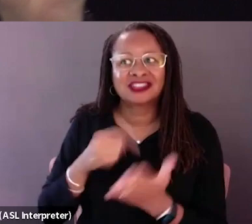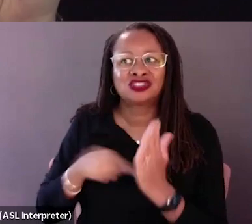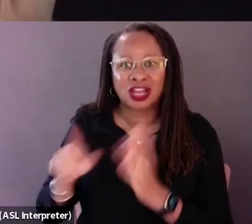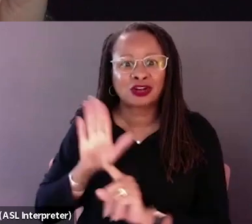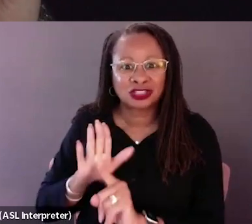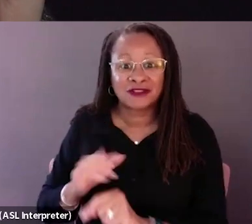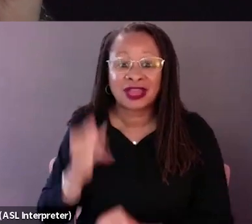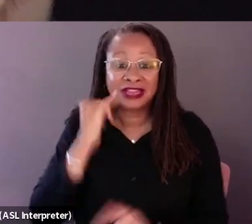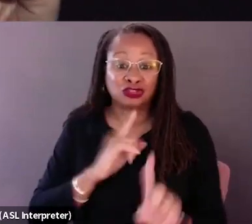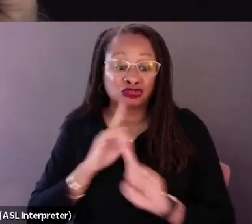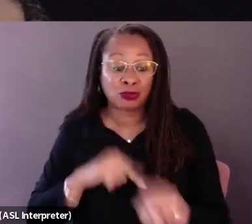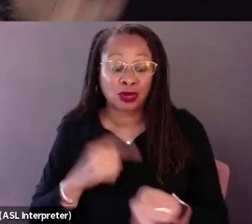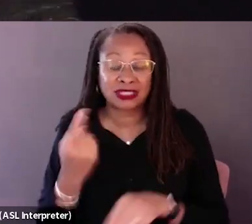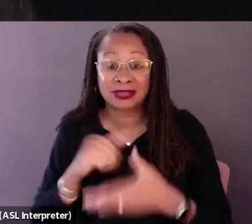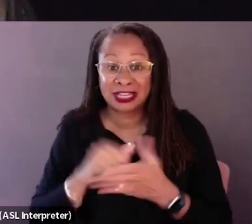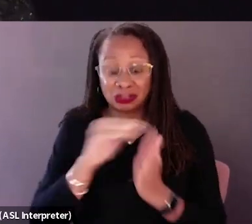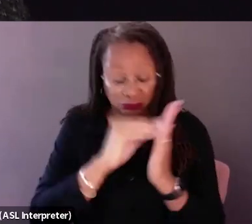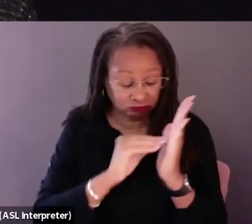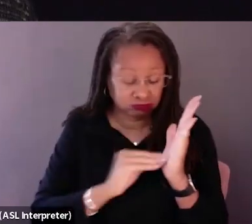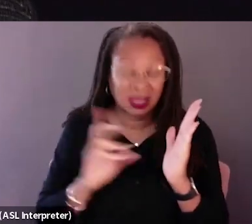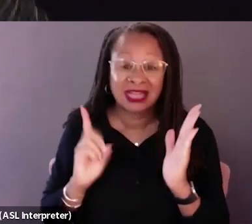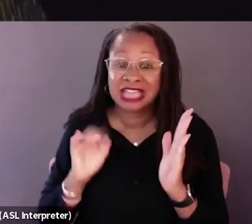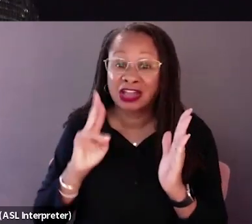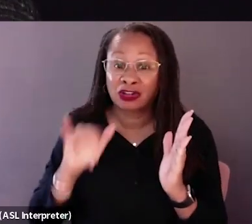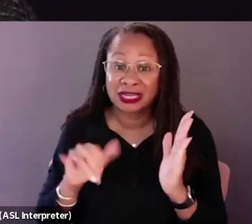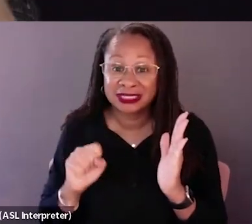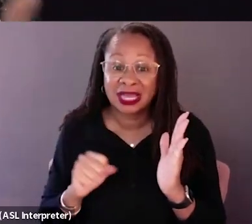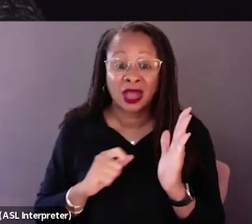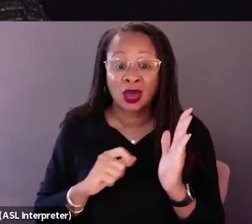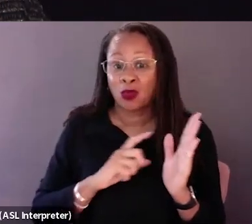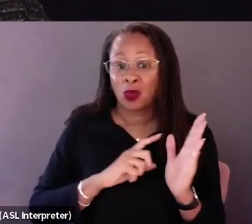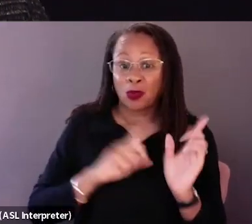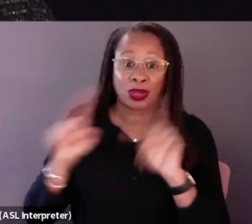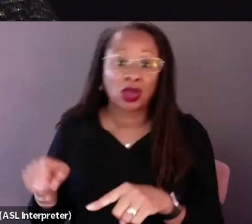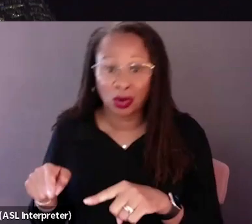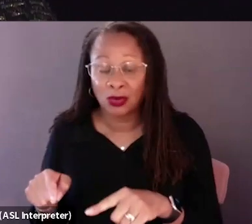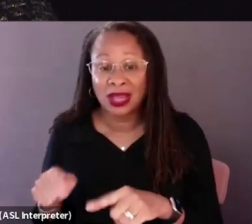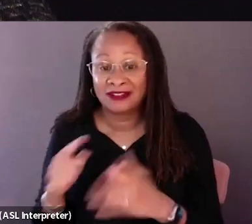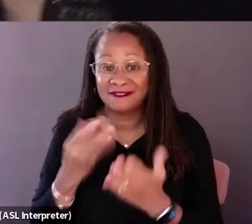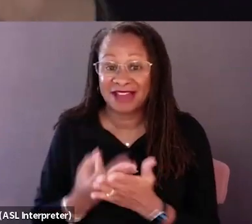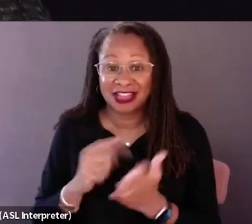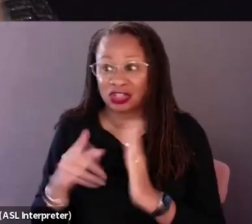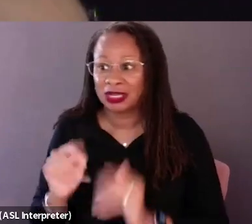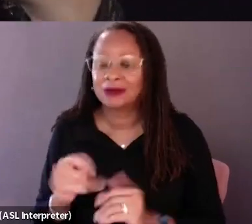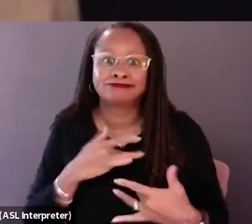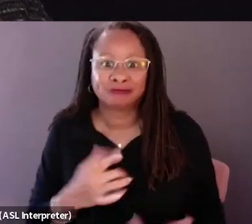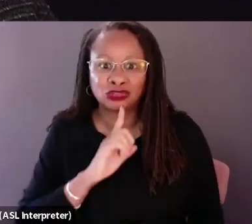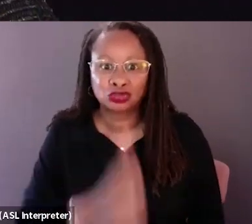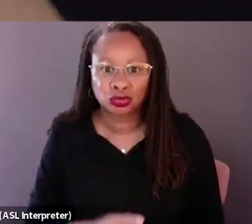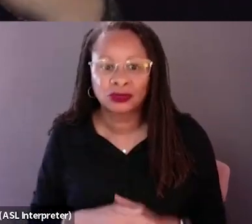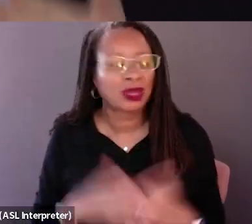in her diaries, like when we would then go fact check it, it was usually the truth. So we were always kind of able